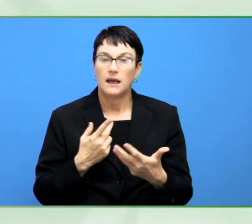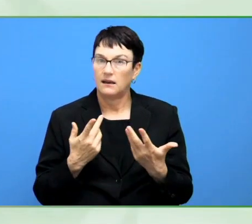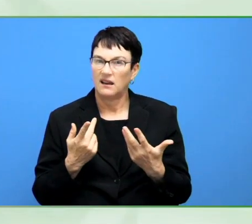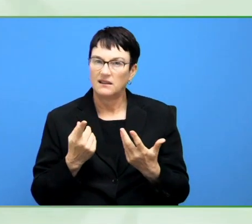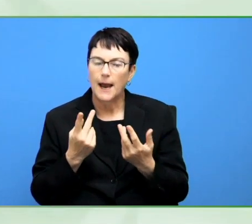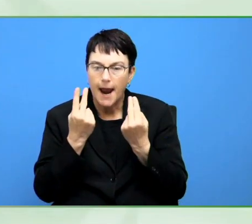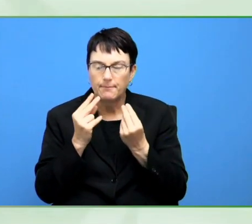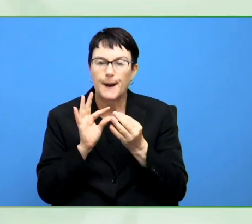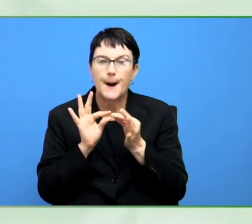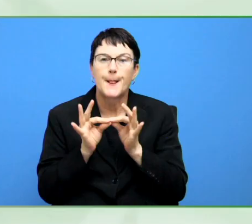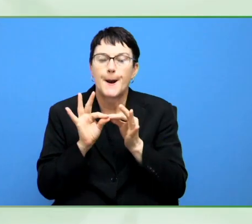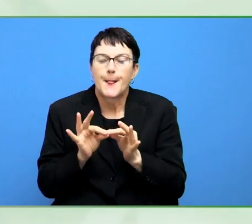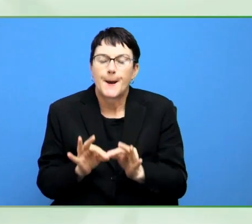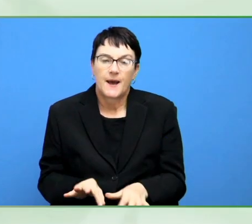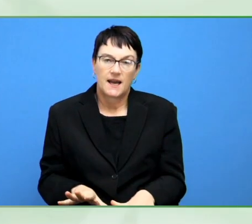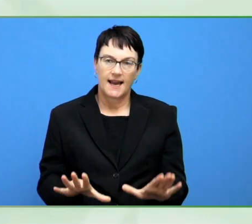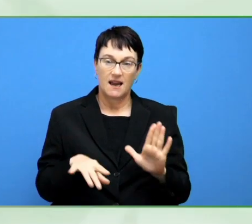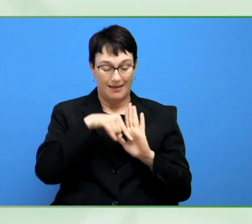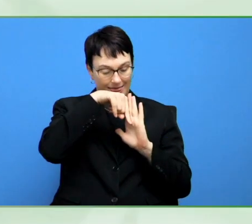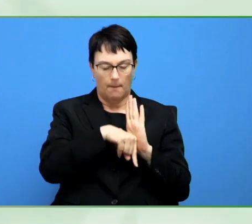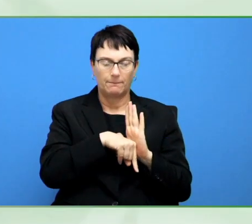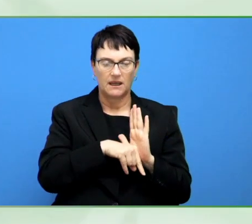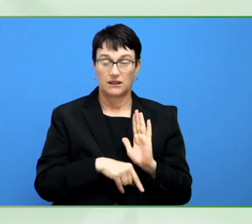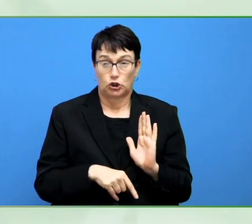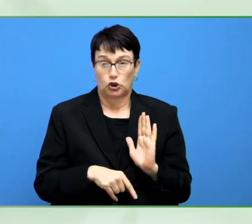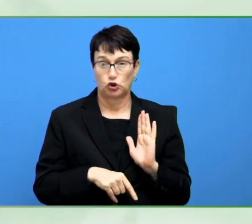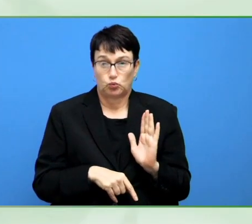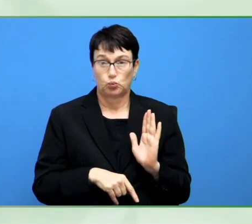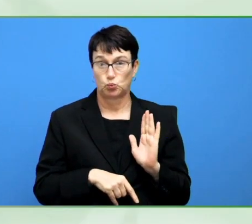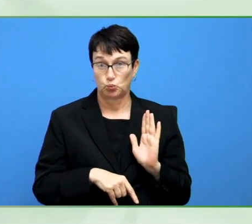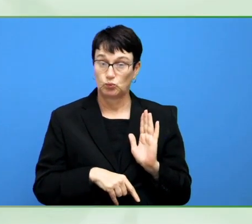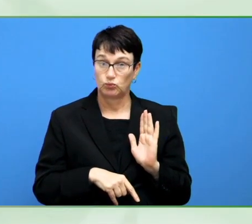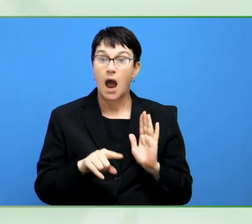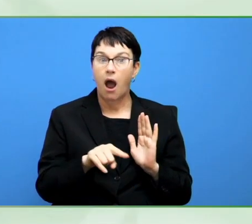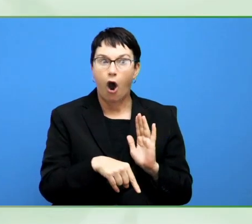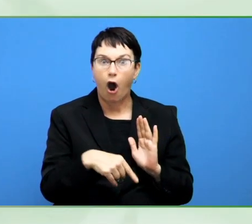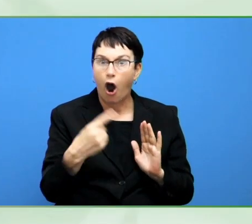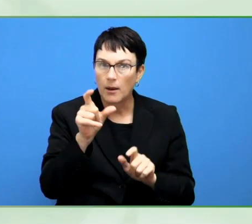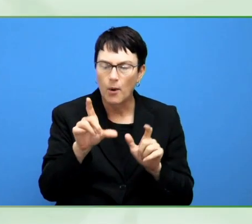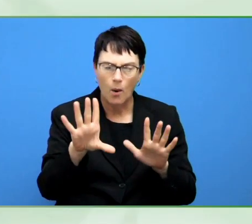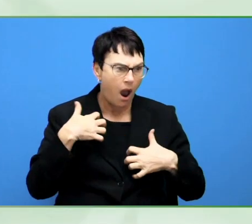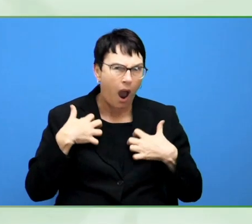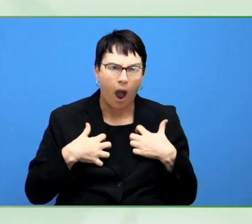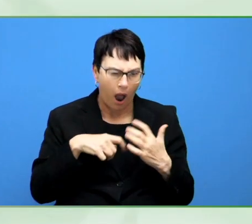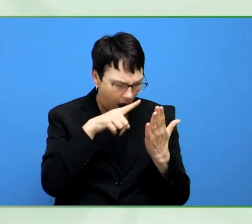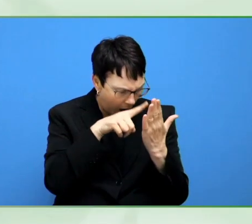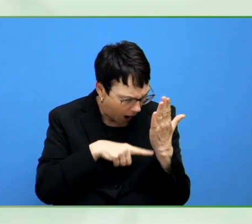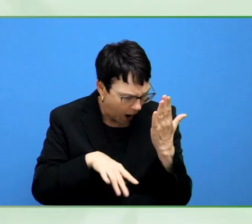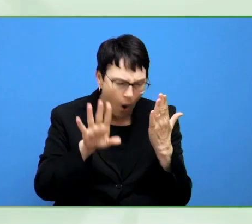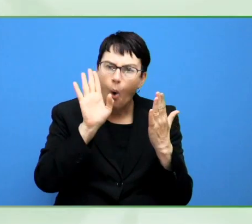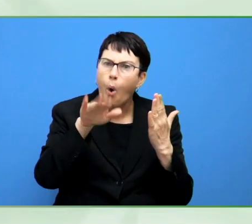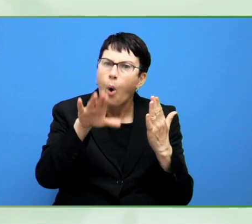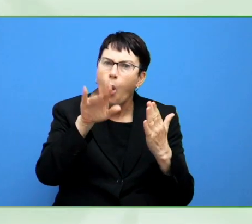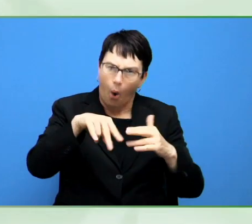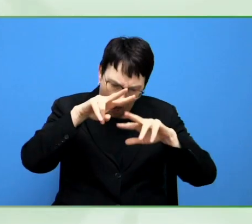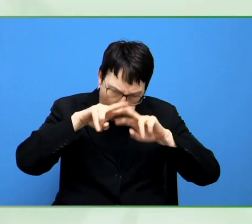solutions and some owners of solutions, they want to go further on, but it's still it's a